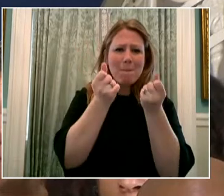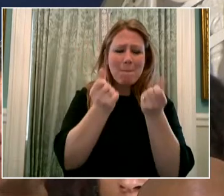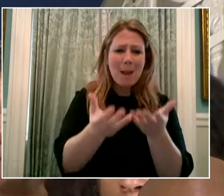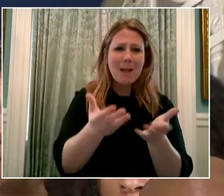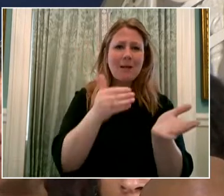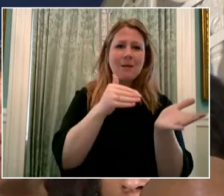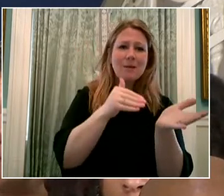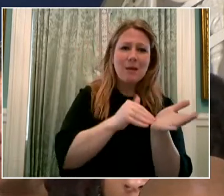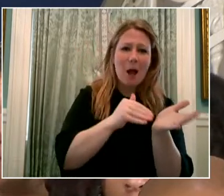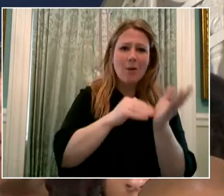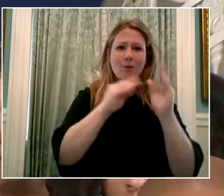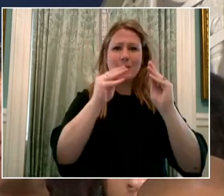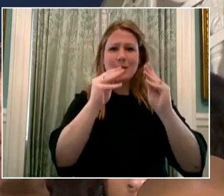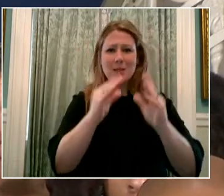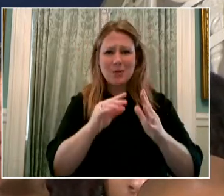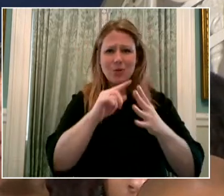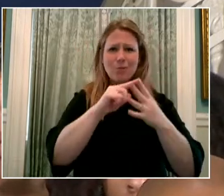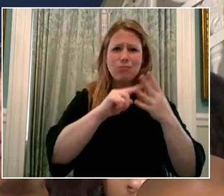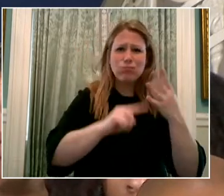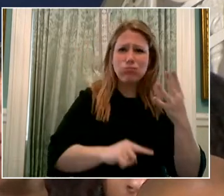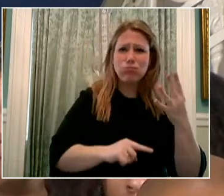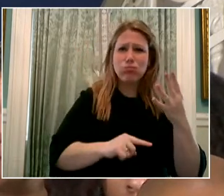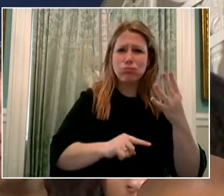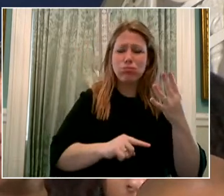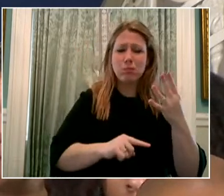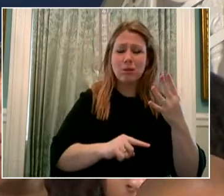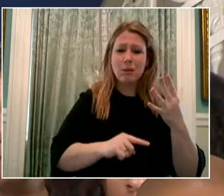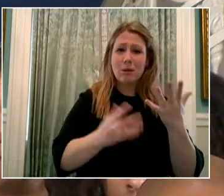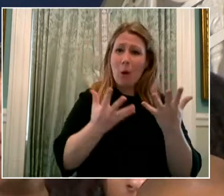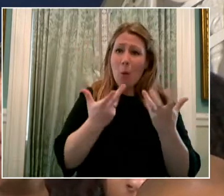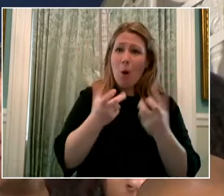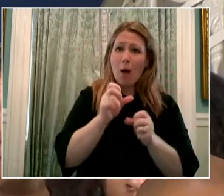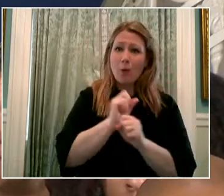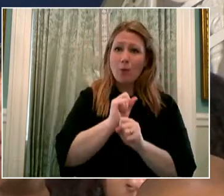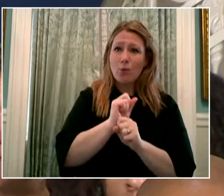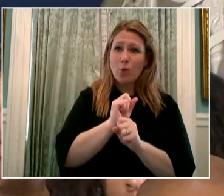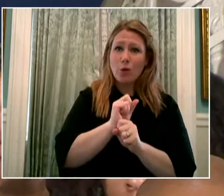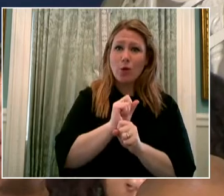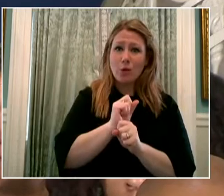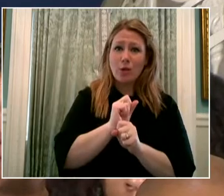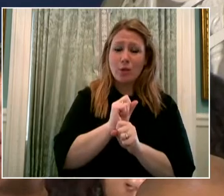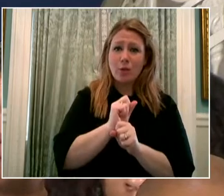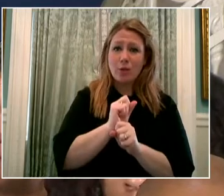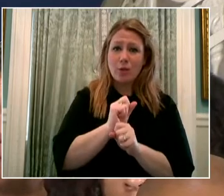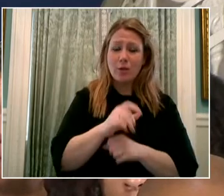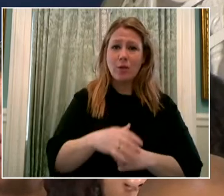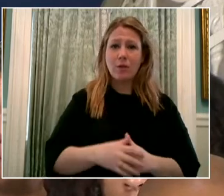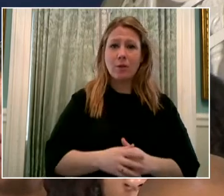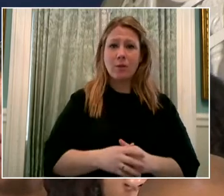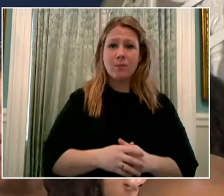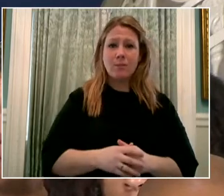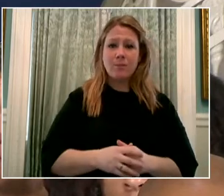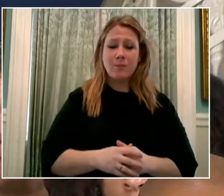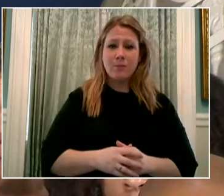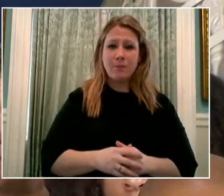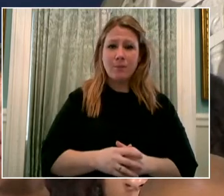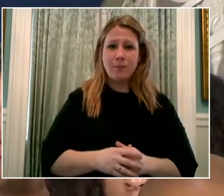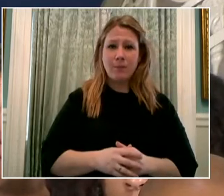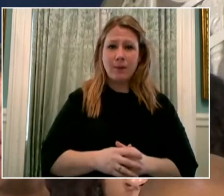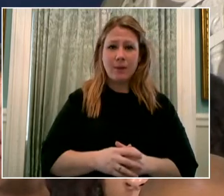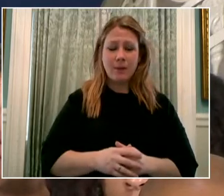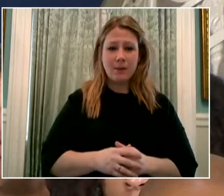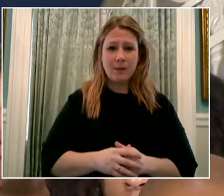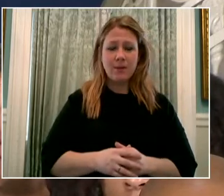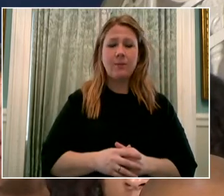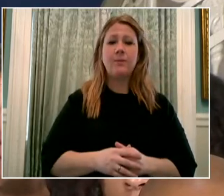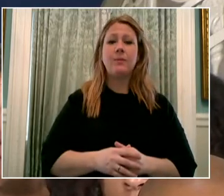to return back what they feel was a dignified welcome to New York City. And people